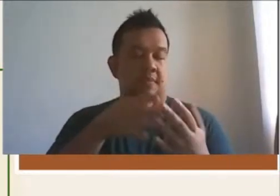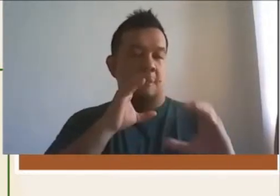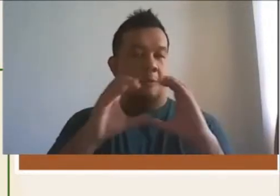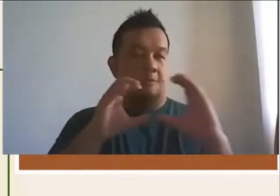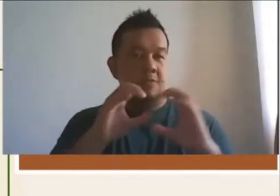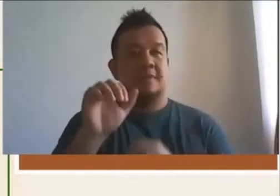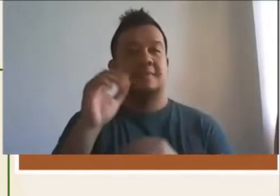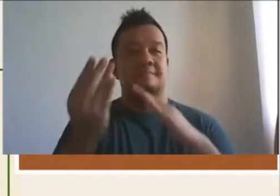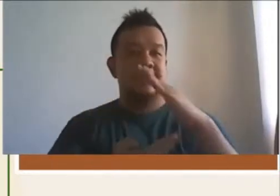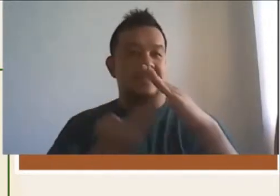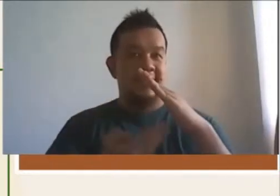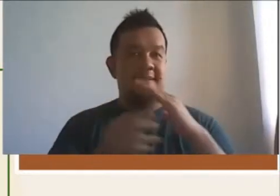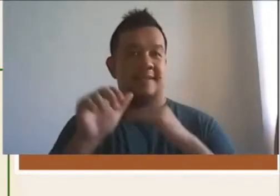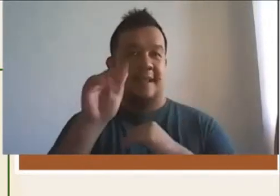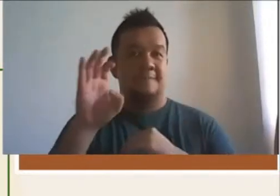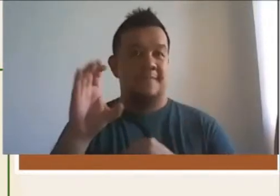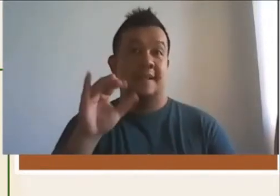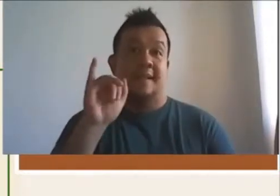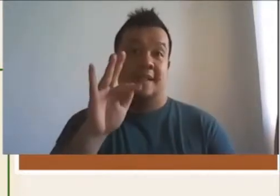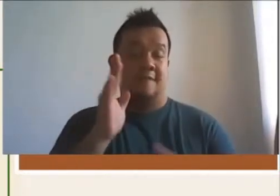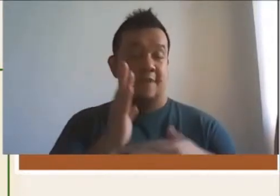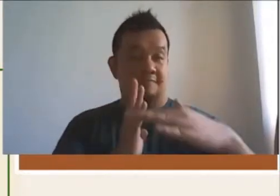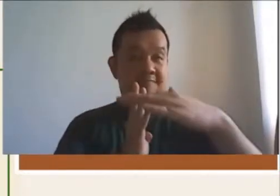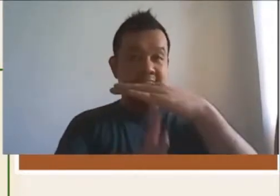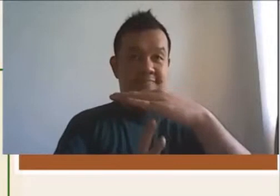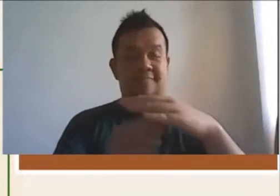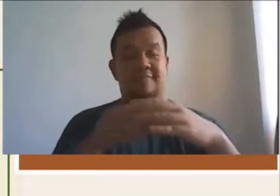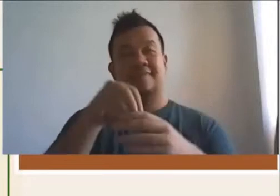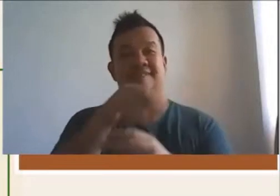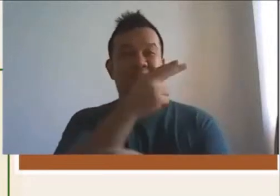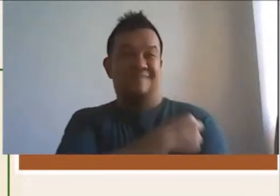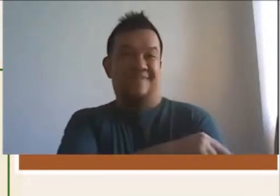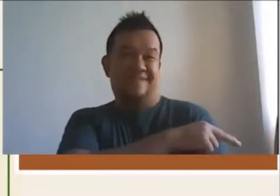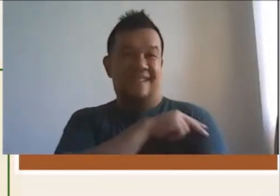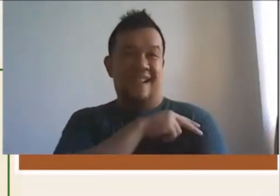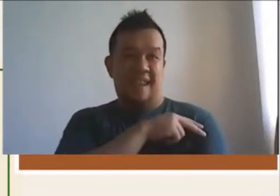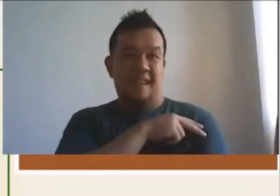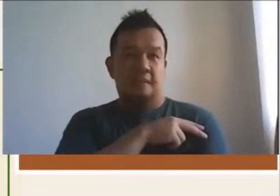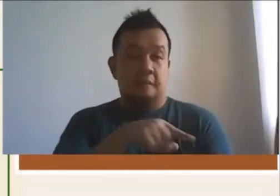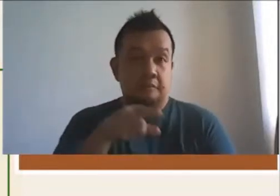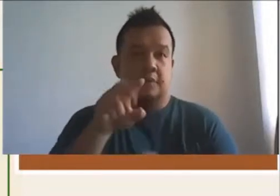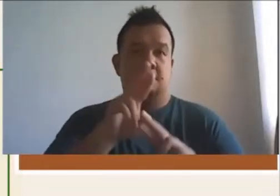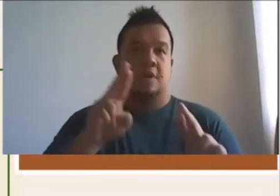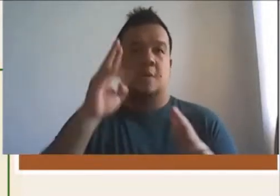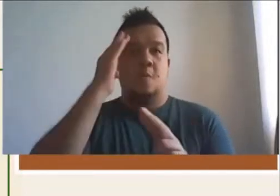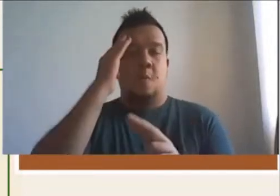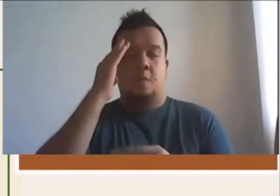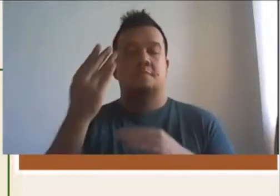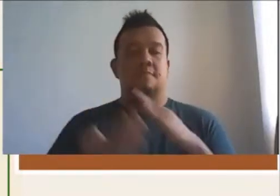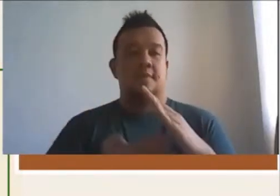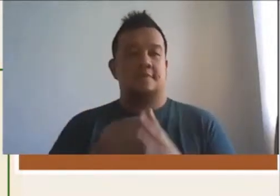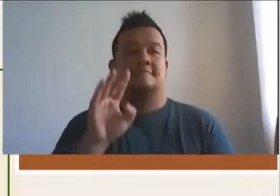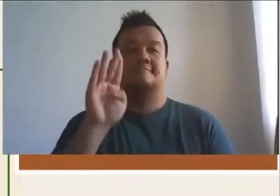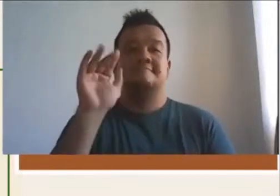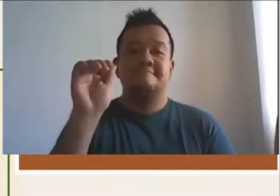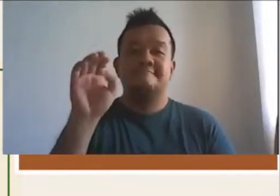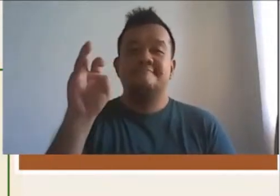coming into the hospital, it's best if you know at least the basic alphabet that you can use it in finger